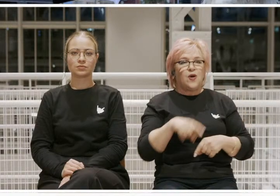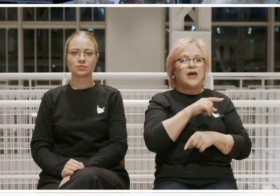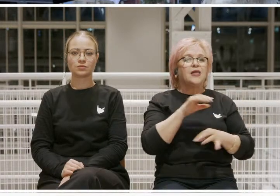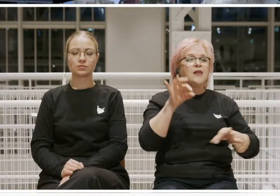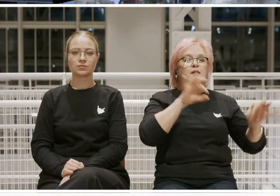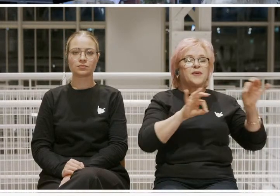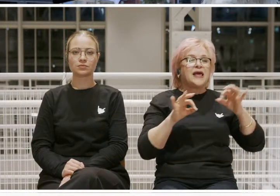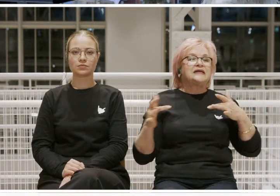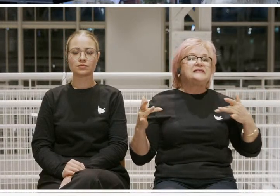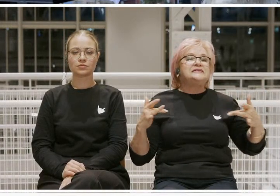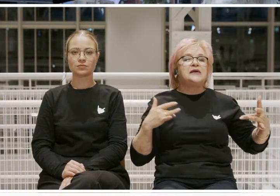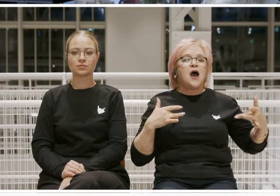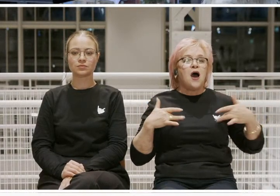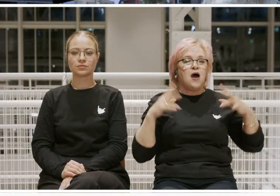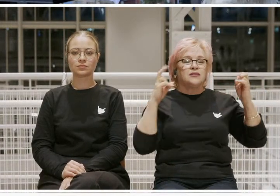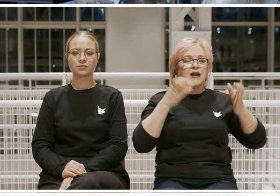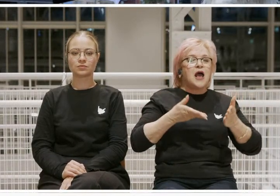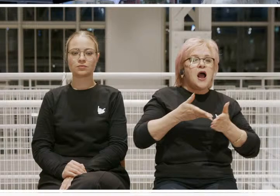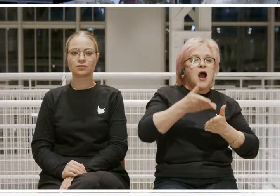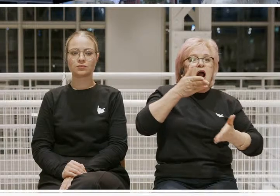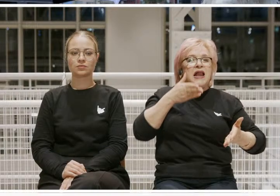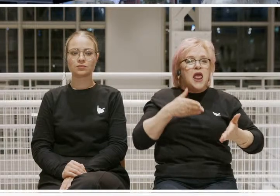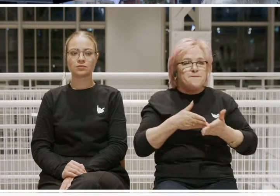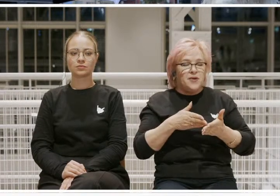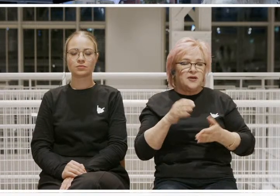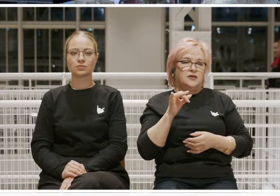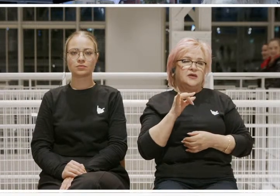So we